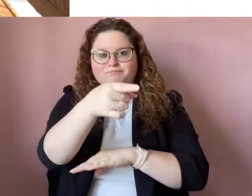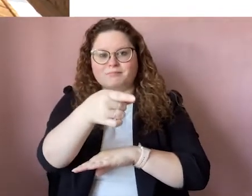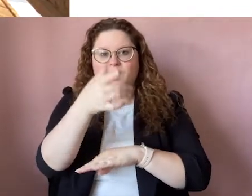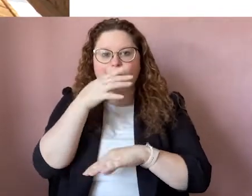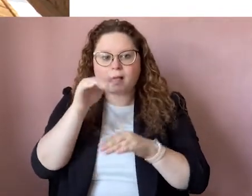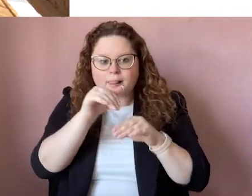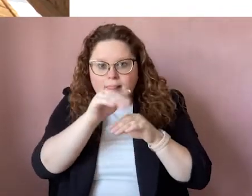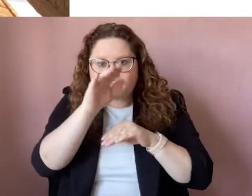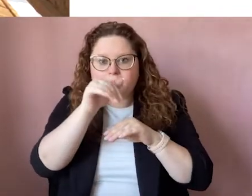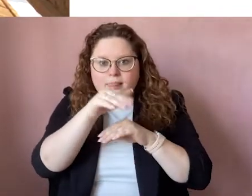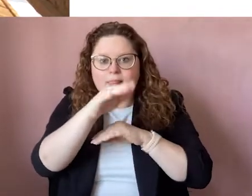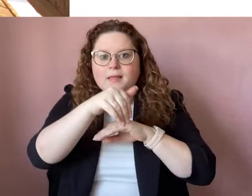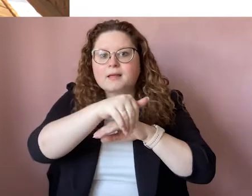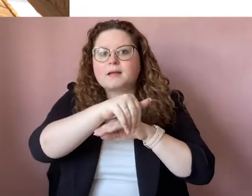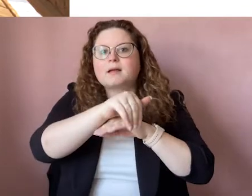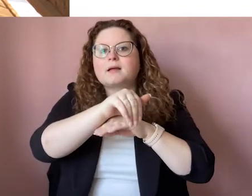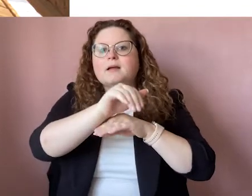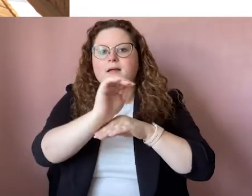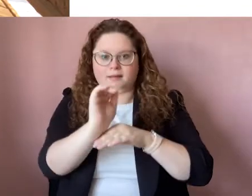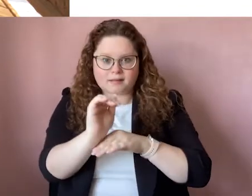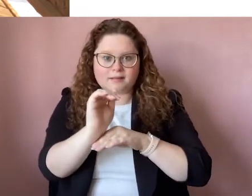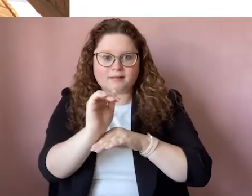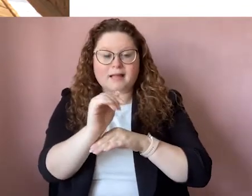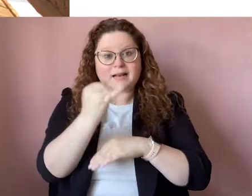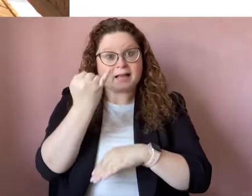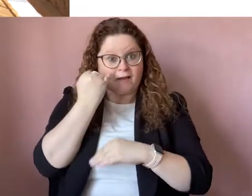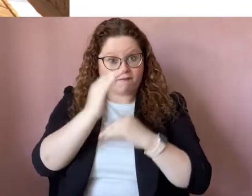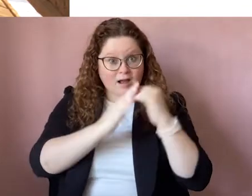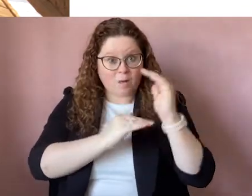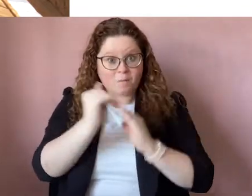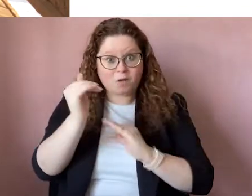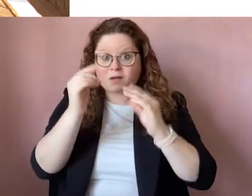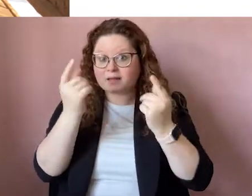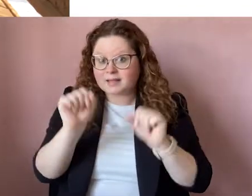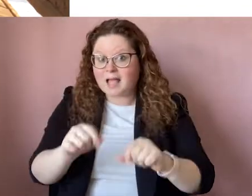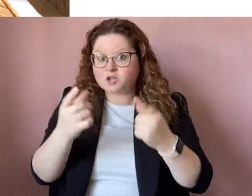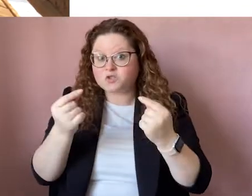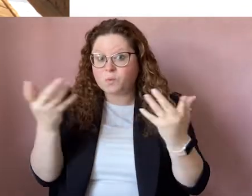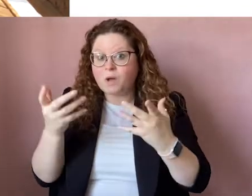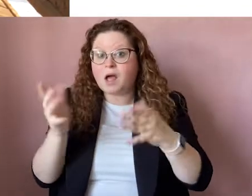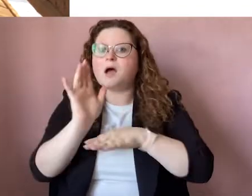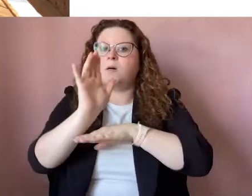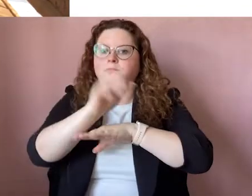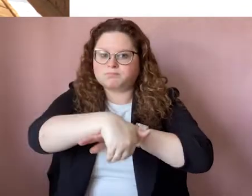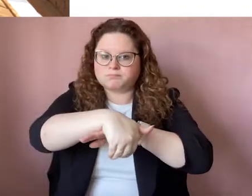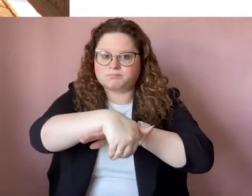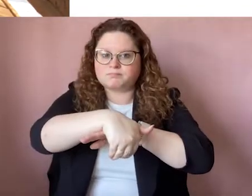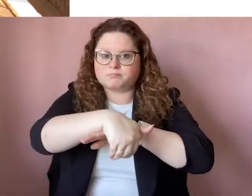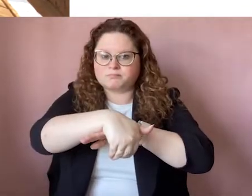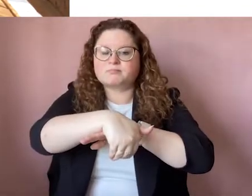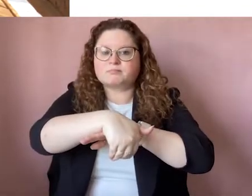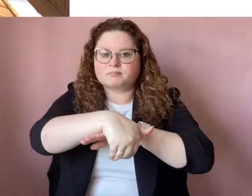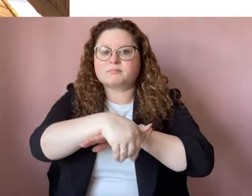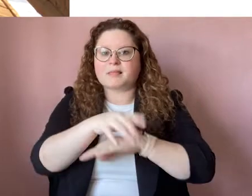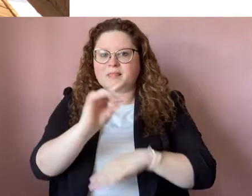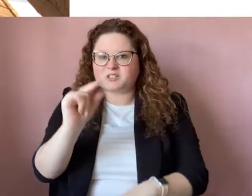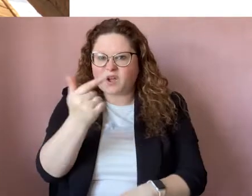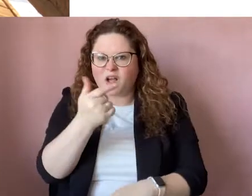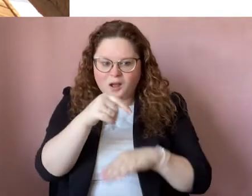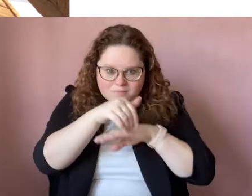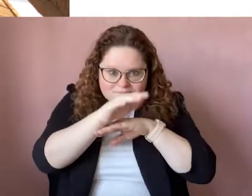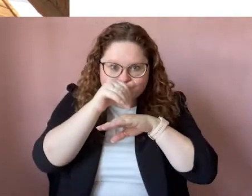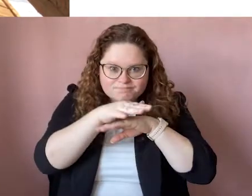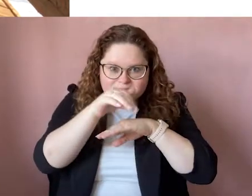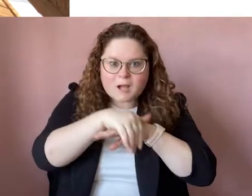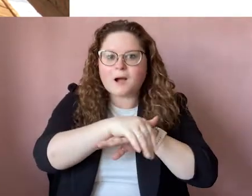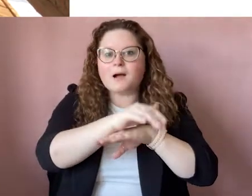they get more sure of themselves, you can then actually close the flap on the box fully and then make them open up the full flap